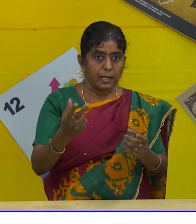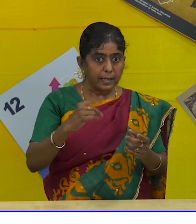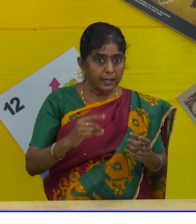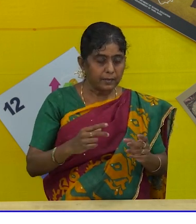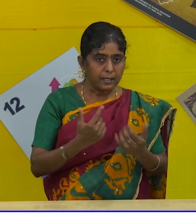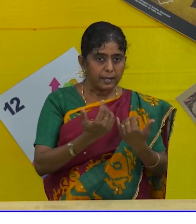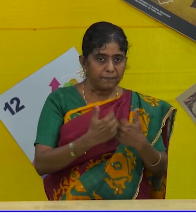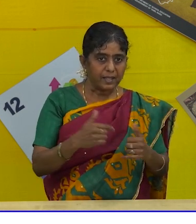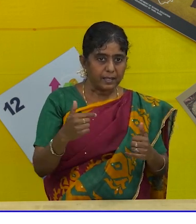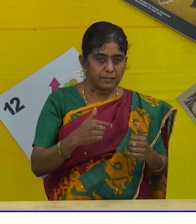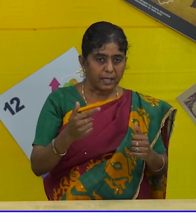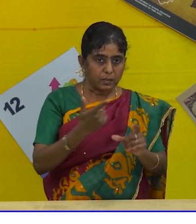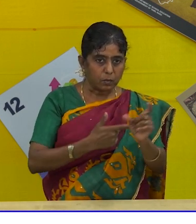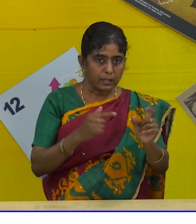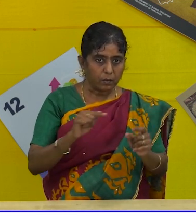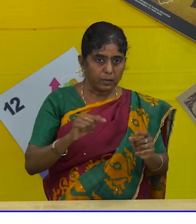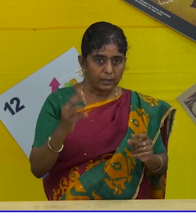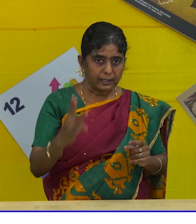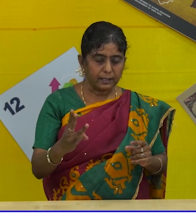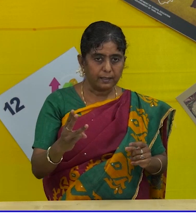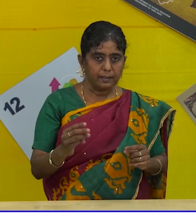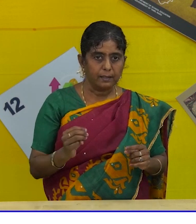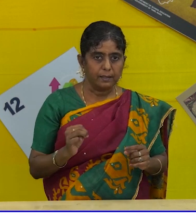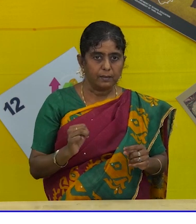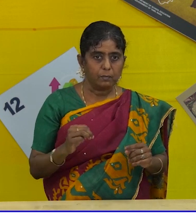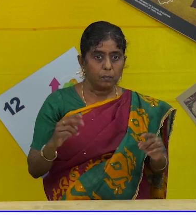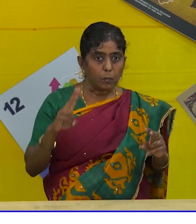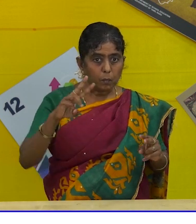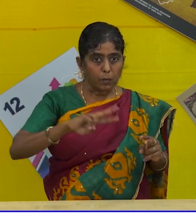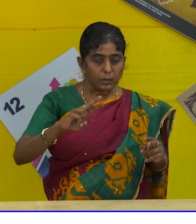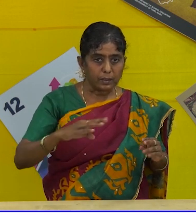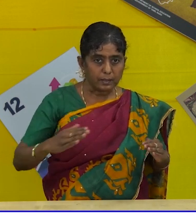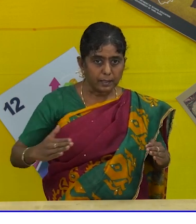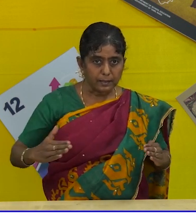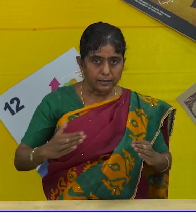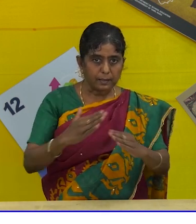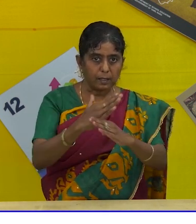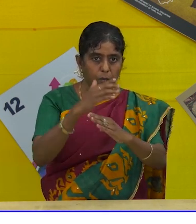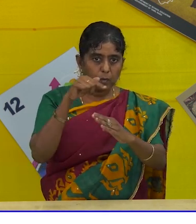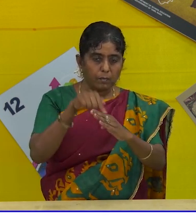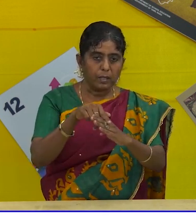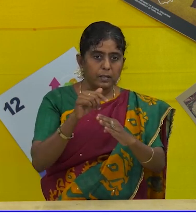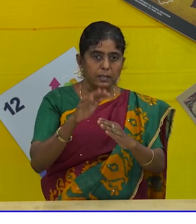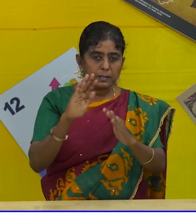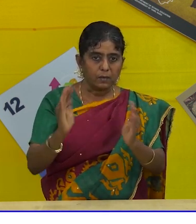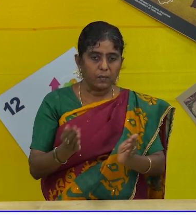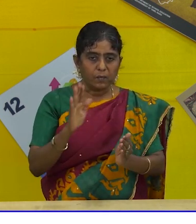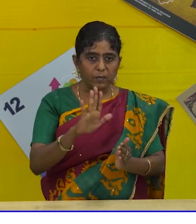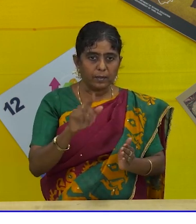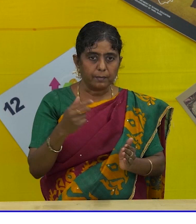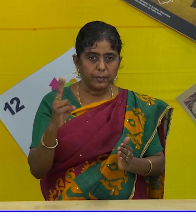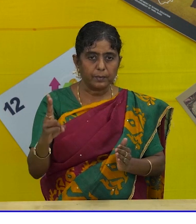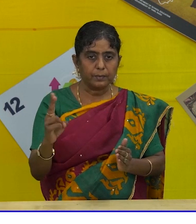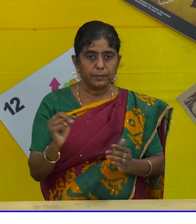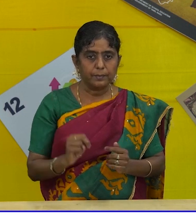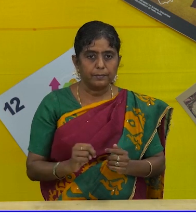or straight line you are seeing that is x minus y equal to 3. Both the straight line intersect at one point, that is 5 comma 2, you look